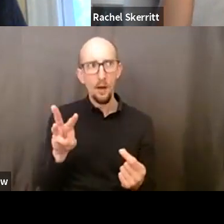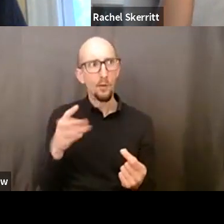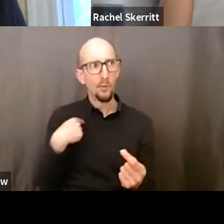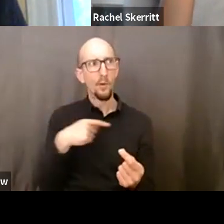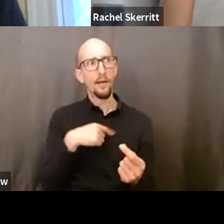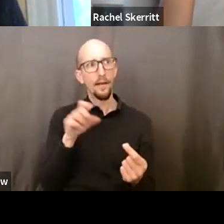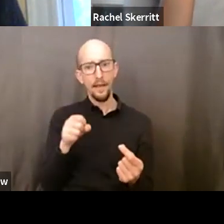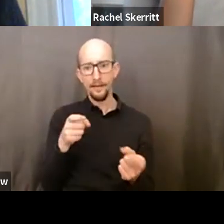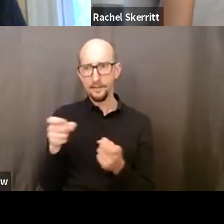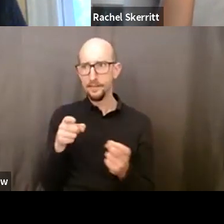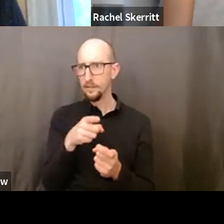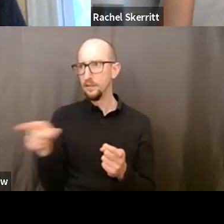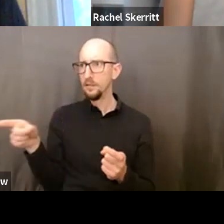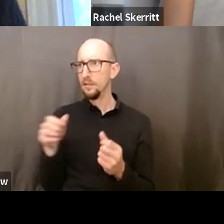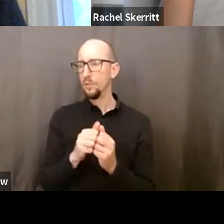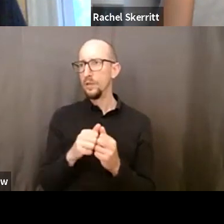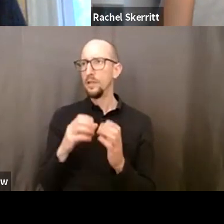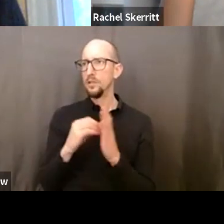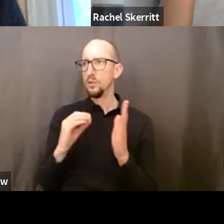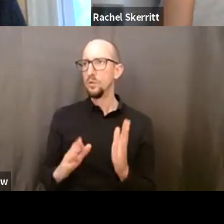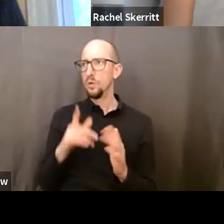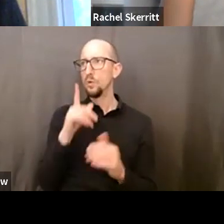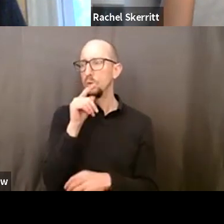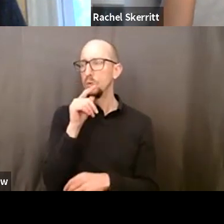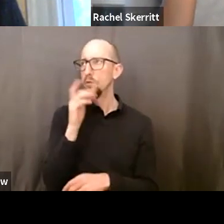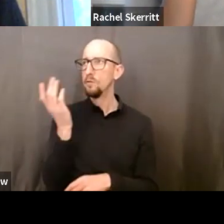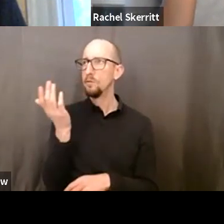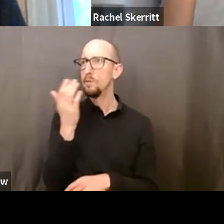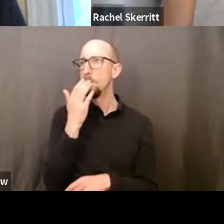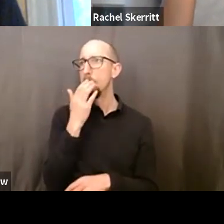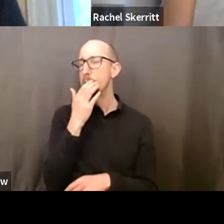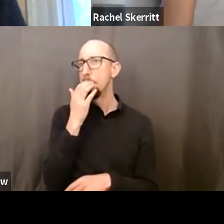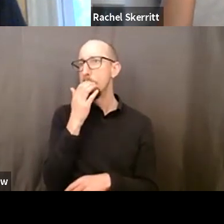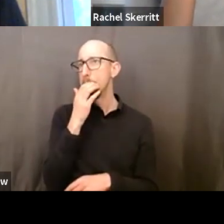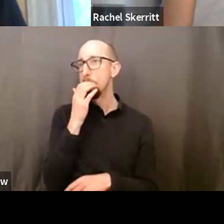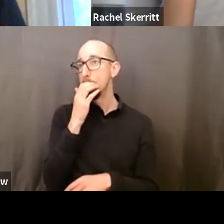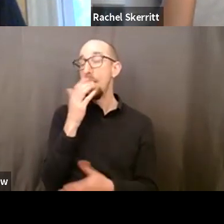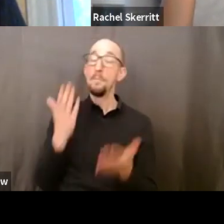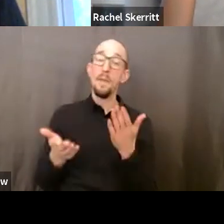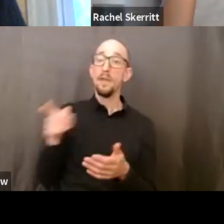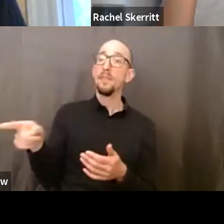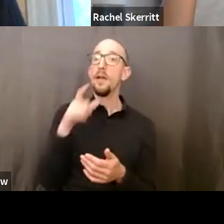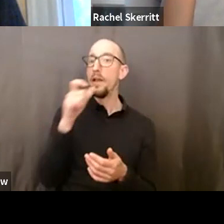the students who may not be in a situation in the